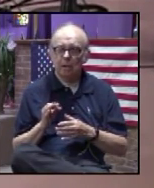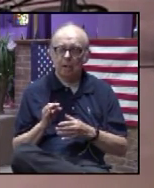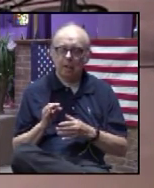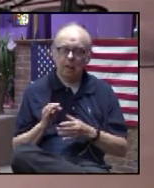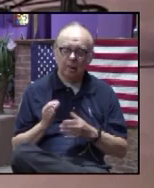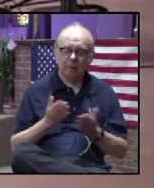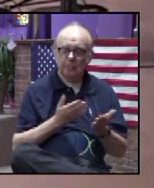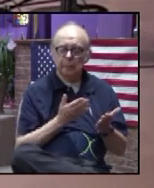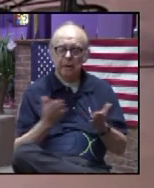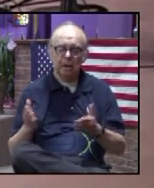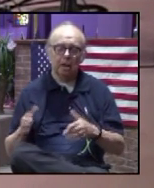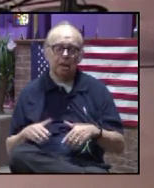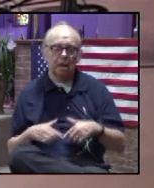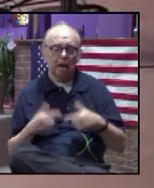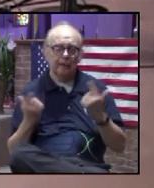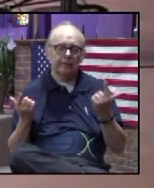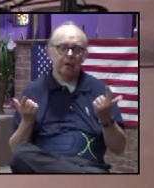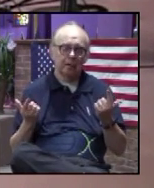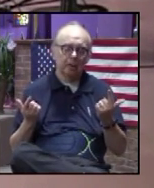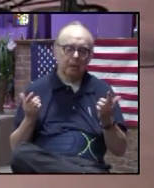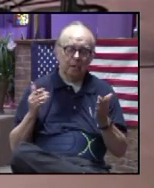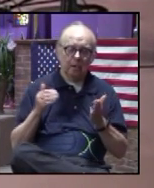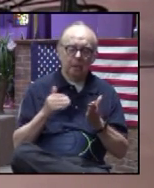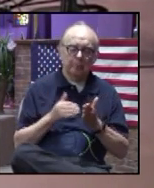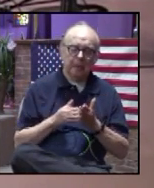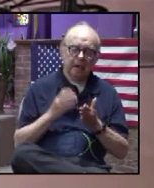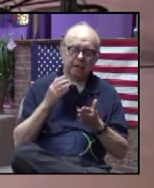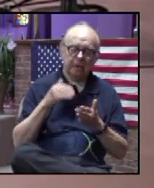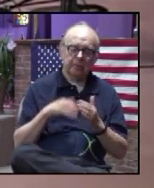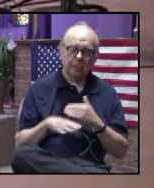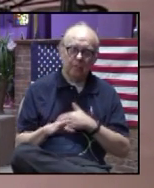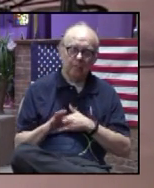breathe life back into